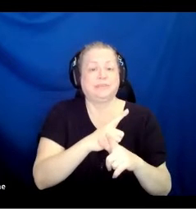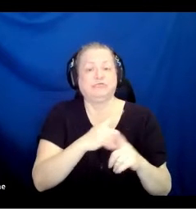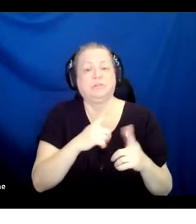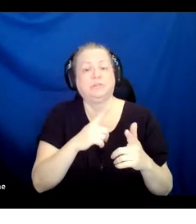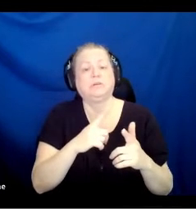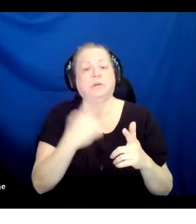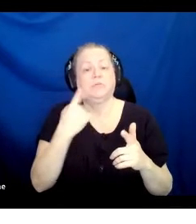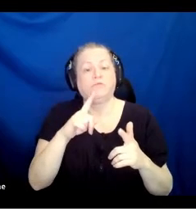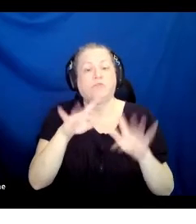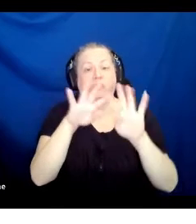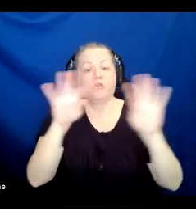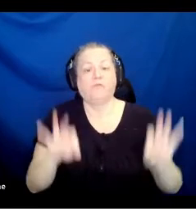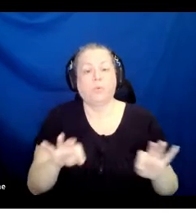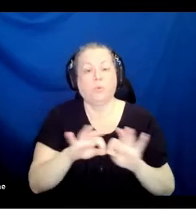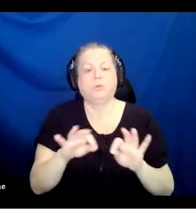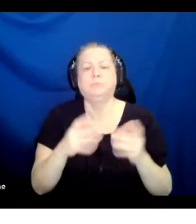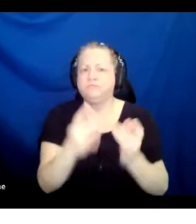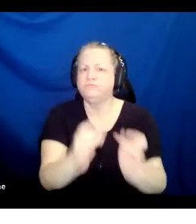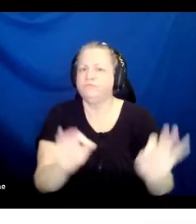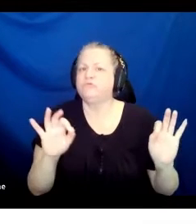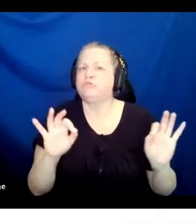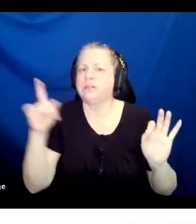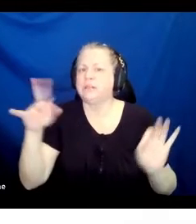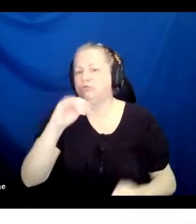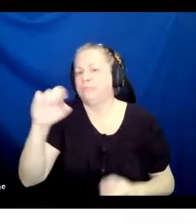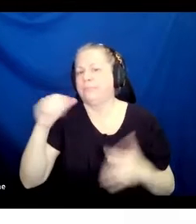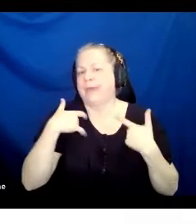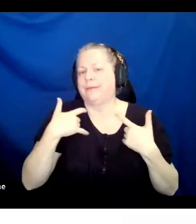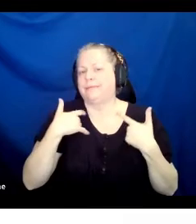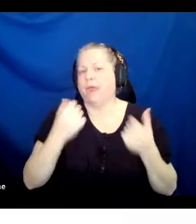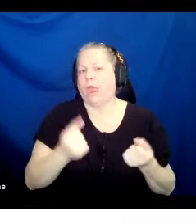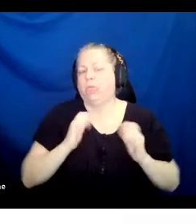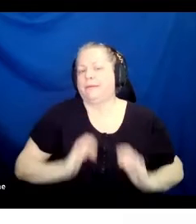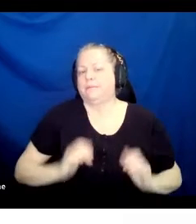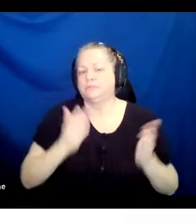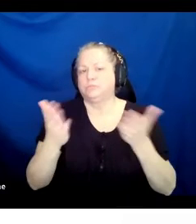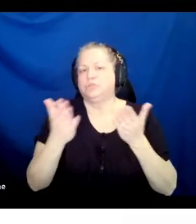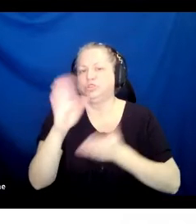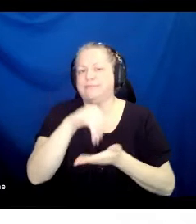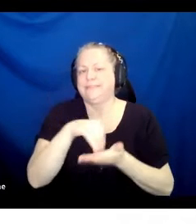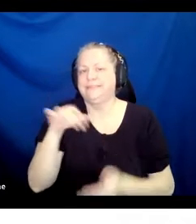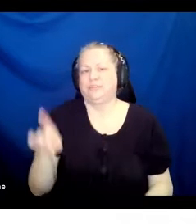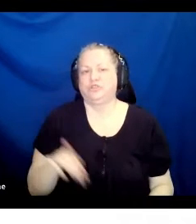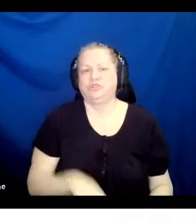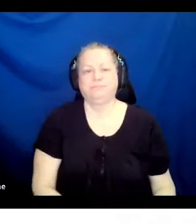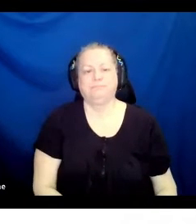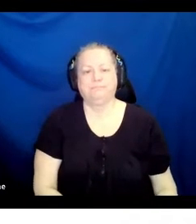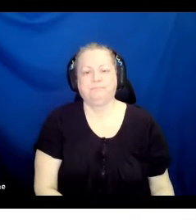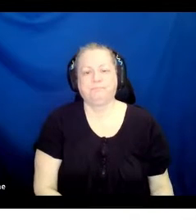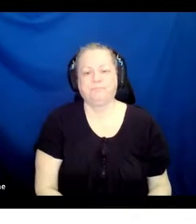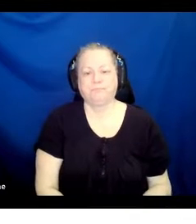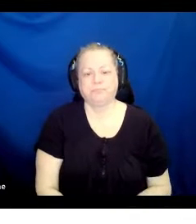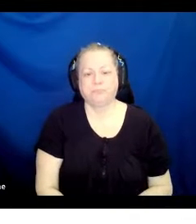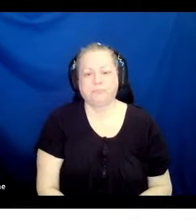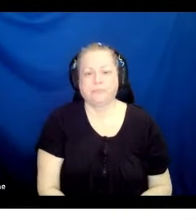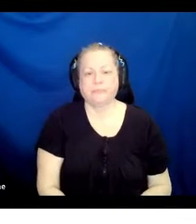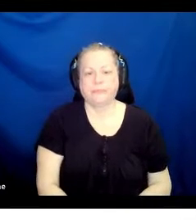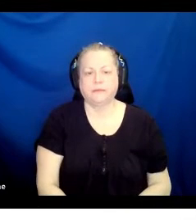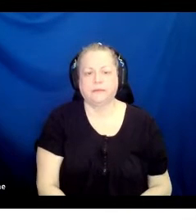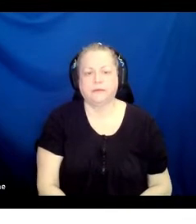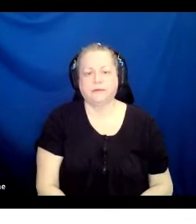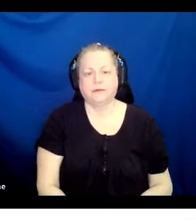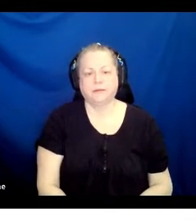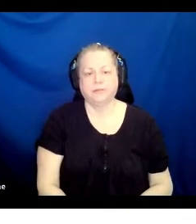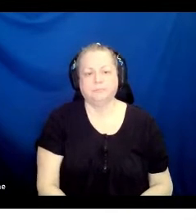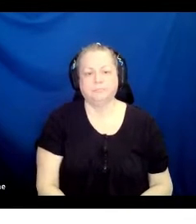receive free translation services through the MassHealth Customer Service Center. And again, the Customer